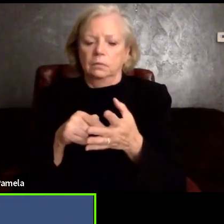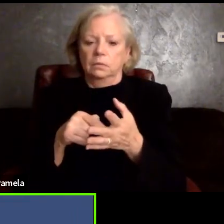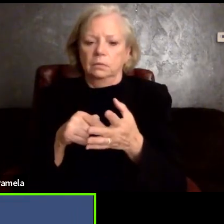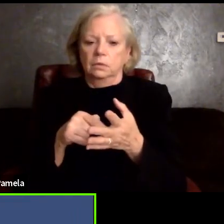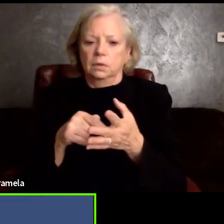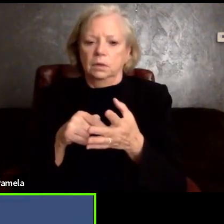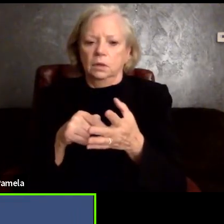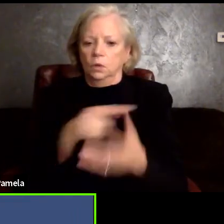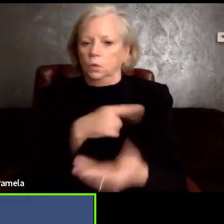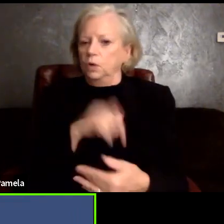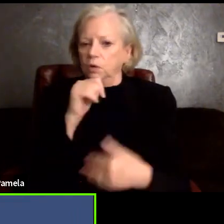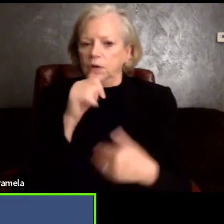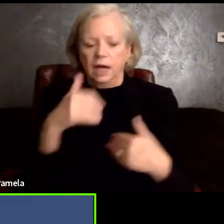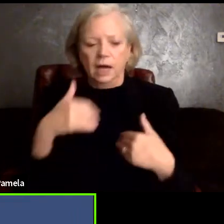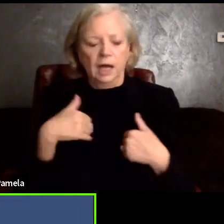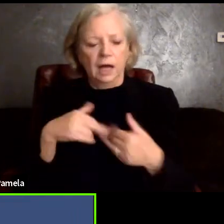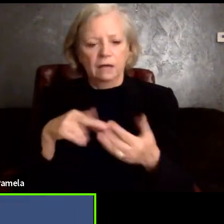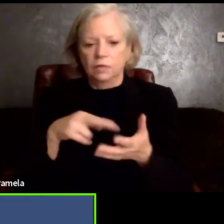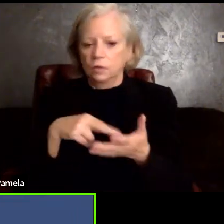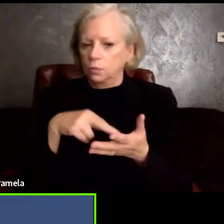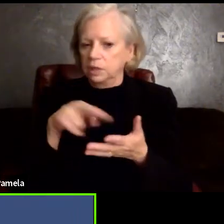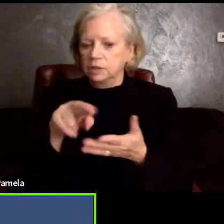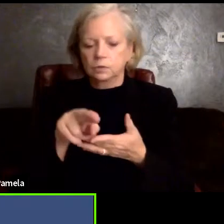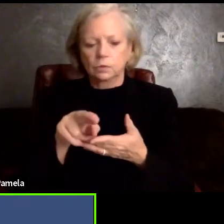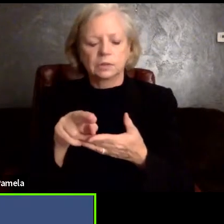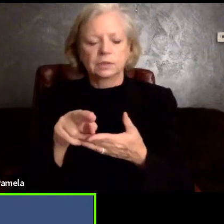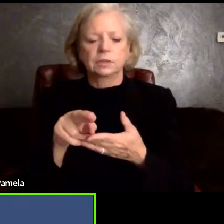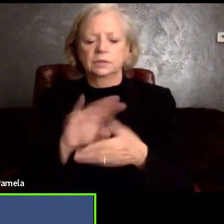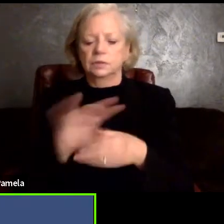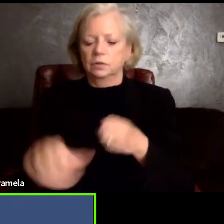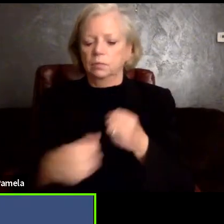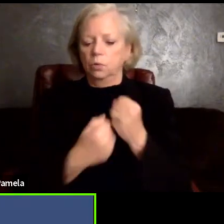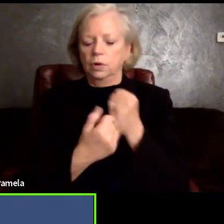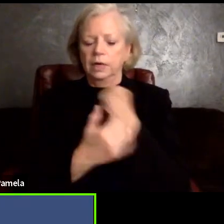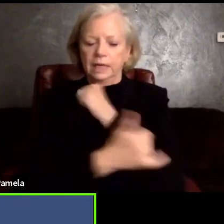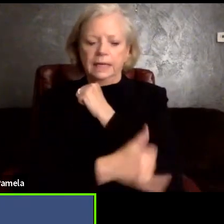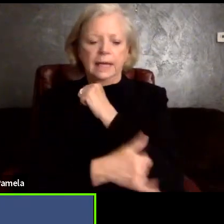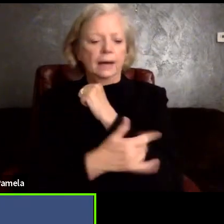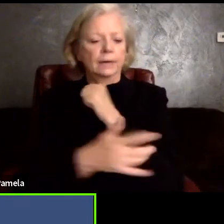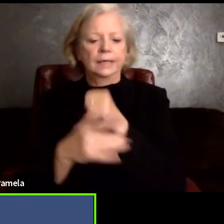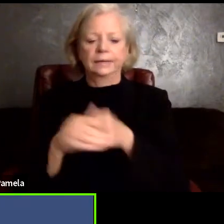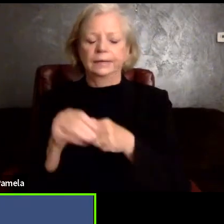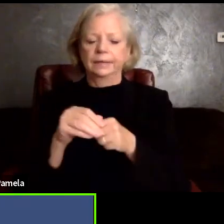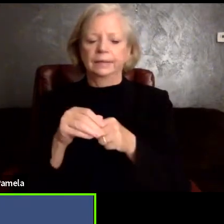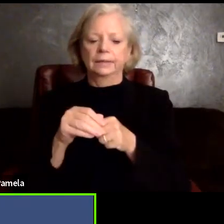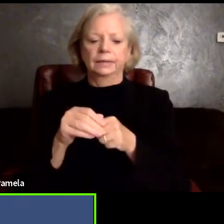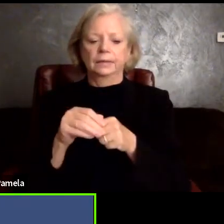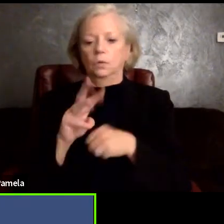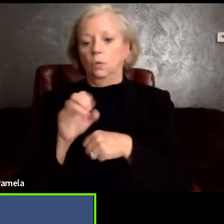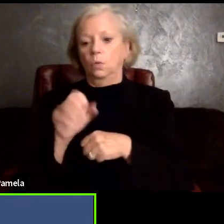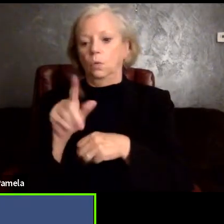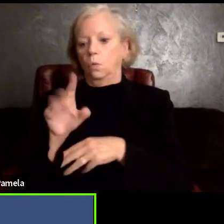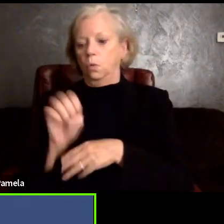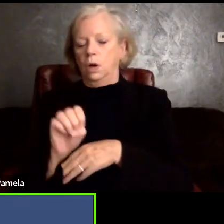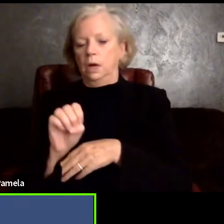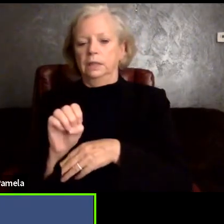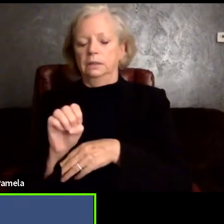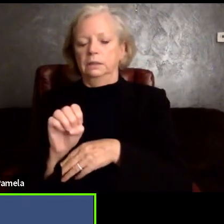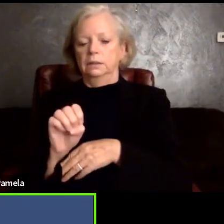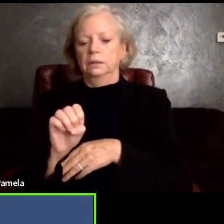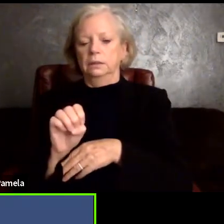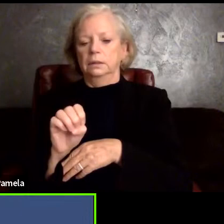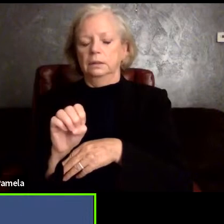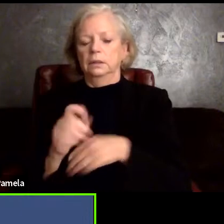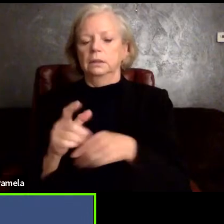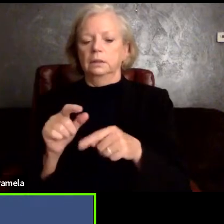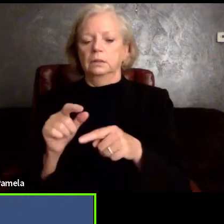resources to support countywide all of the businesses to implement this in a way that makes sense.